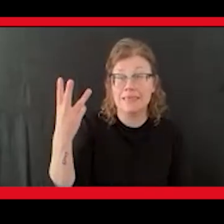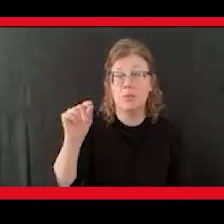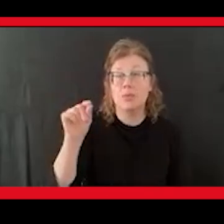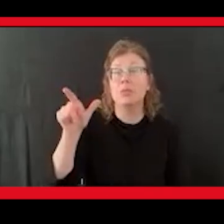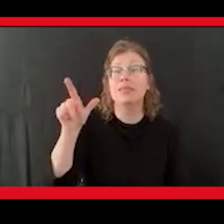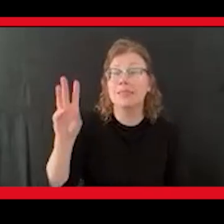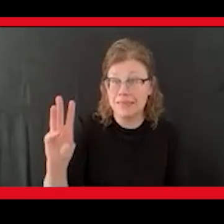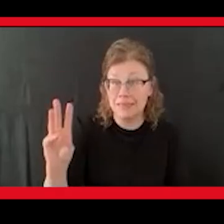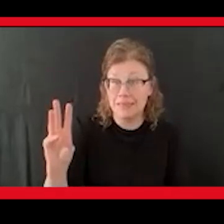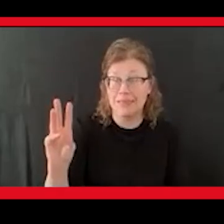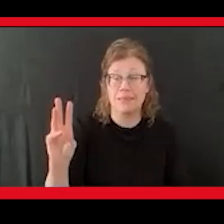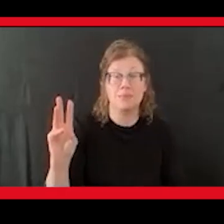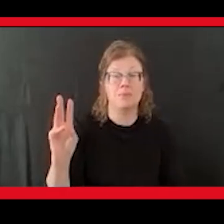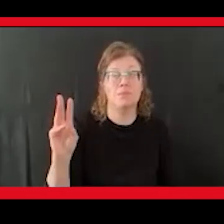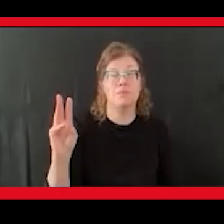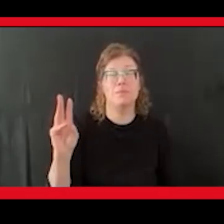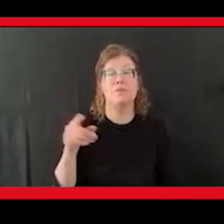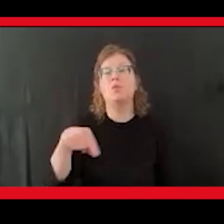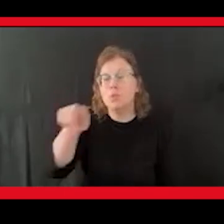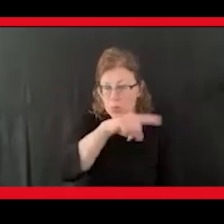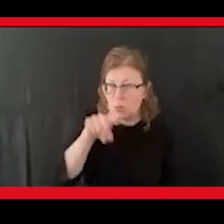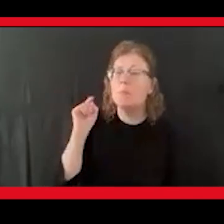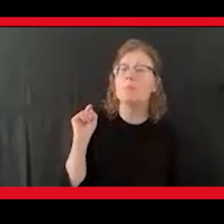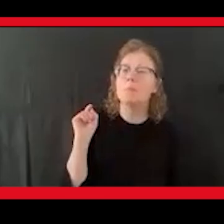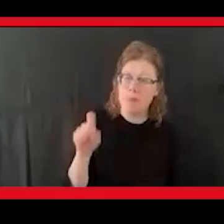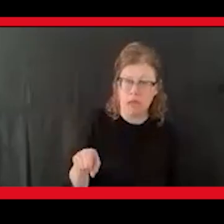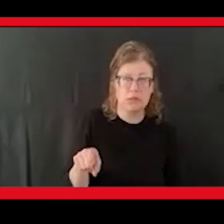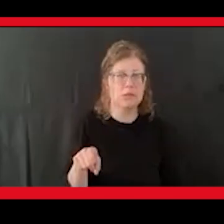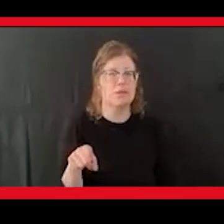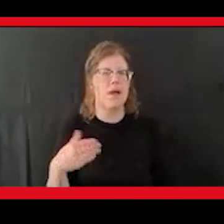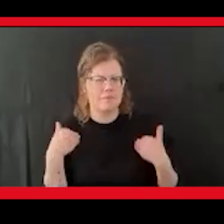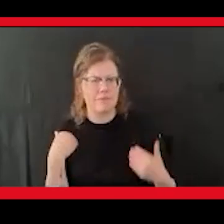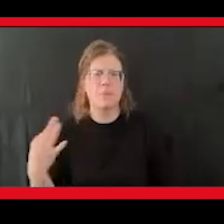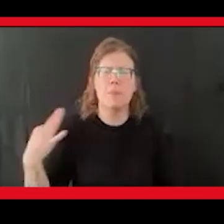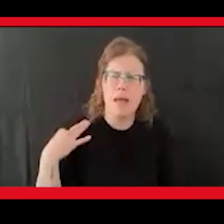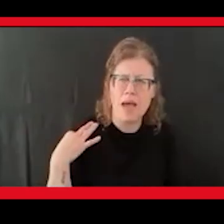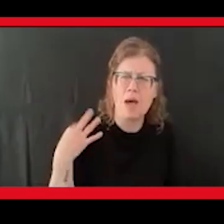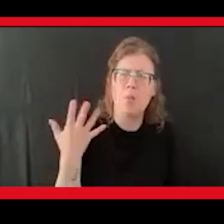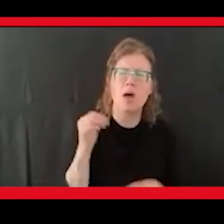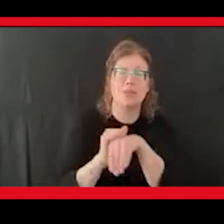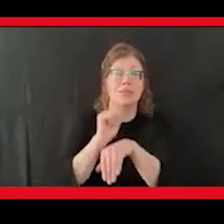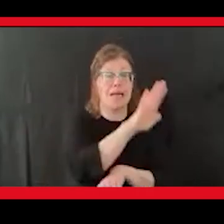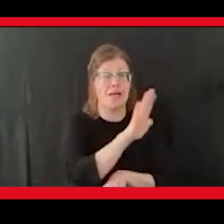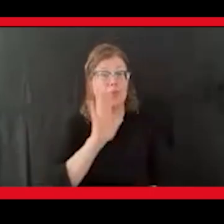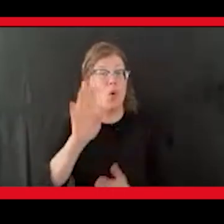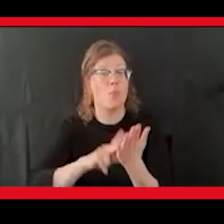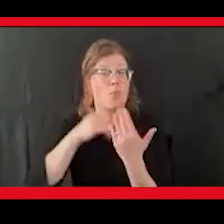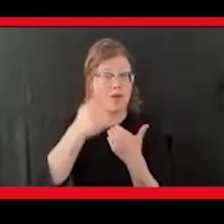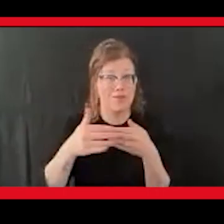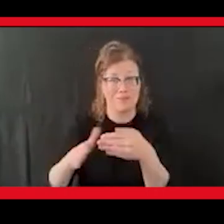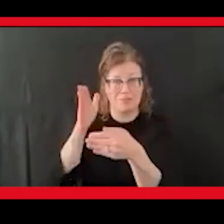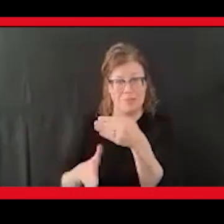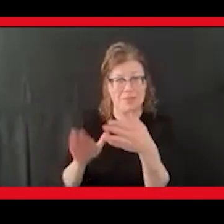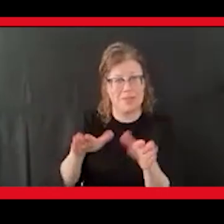be submitted before the project is fully completed. And if your project will be completed